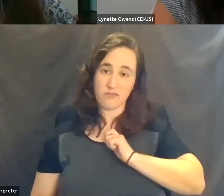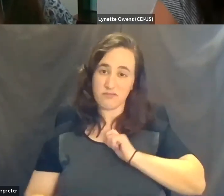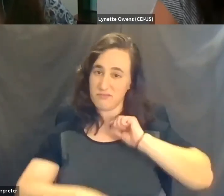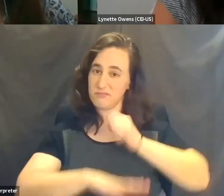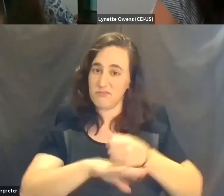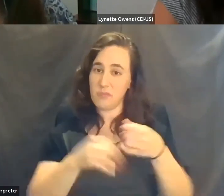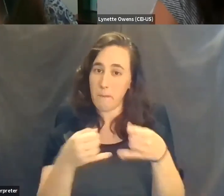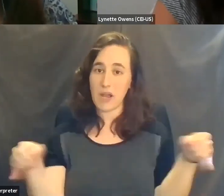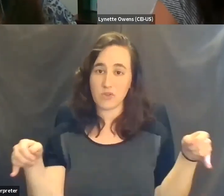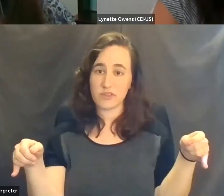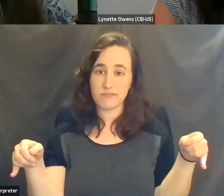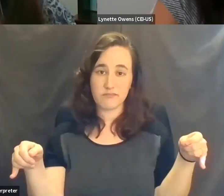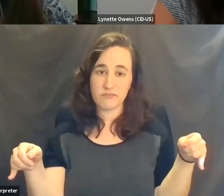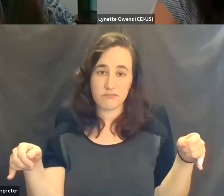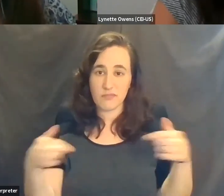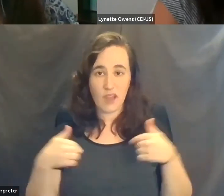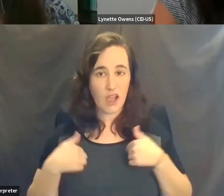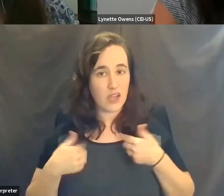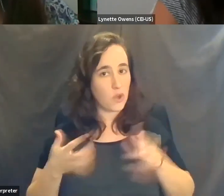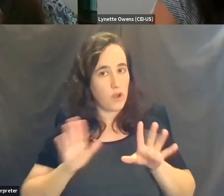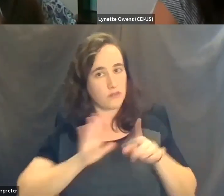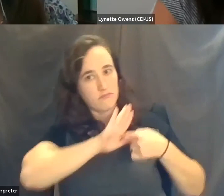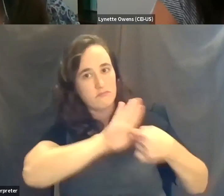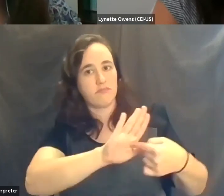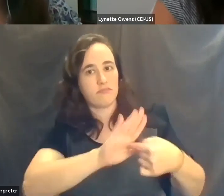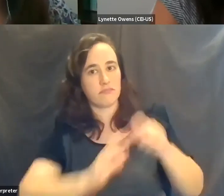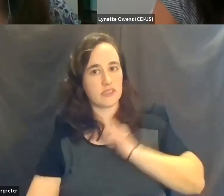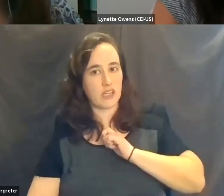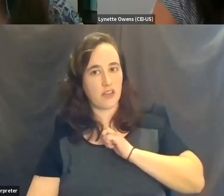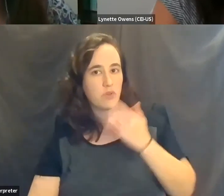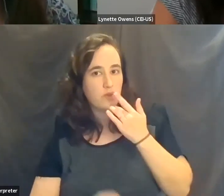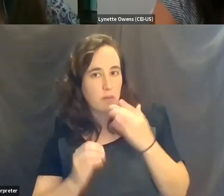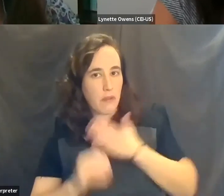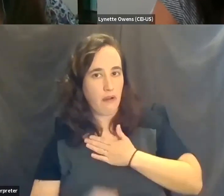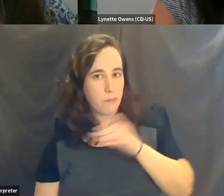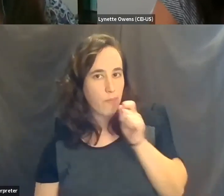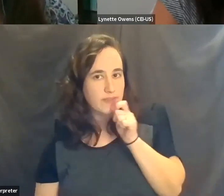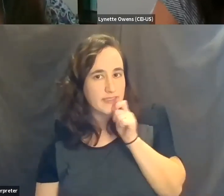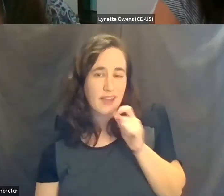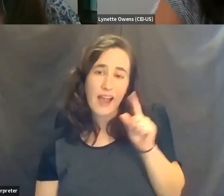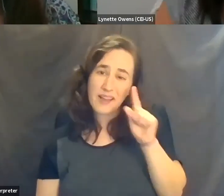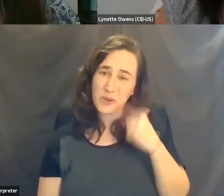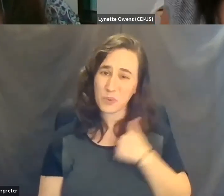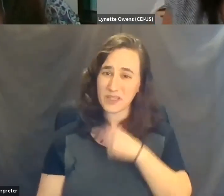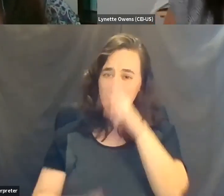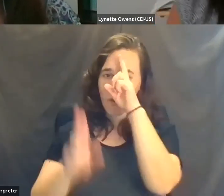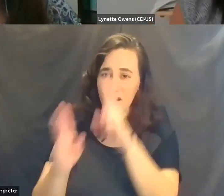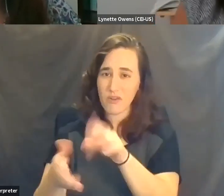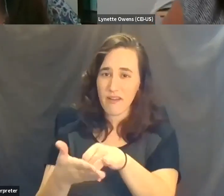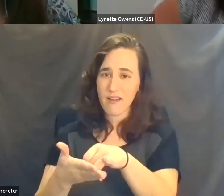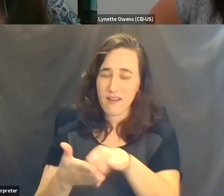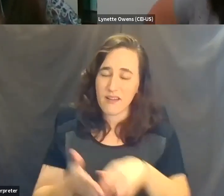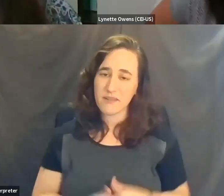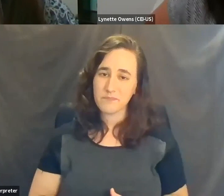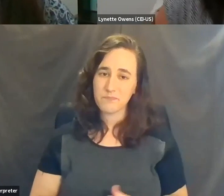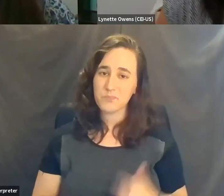to put myself on screen in this way. And I think that we kind of have to honor that. I think we have to see that